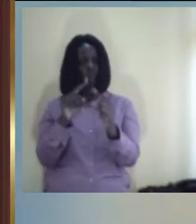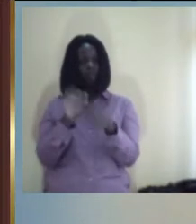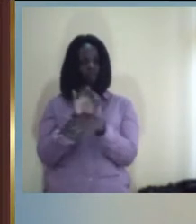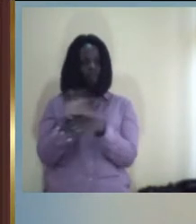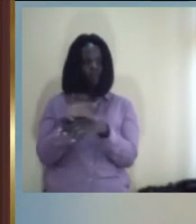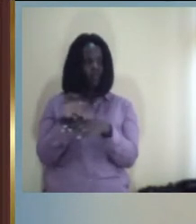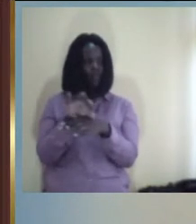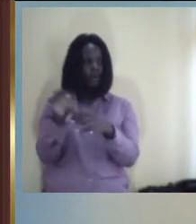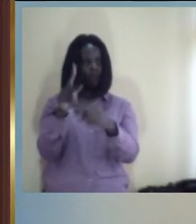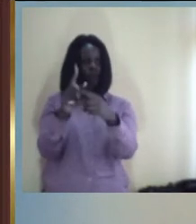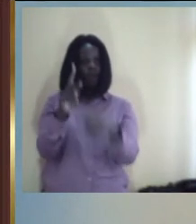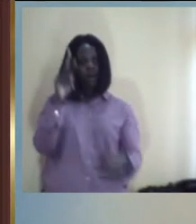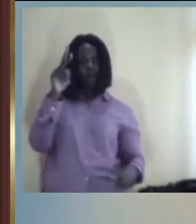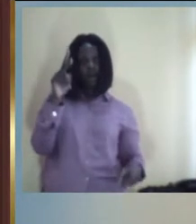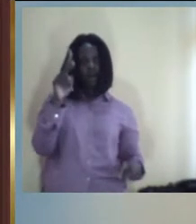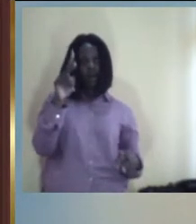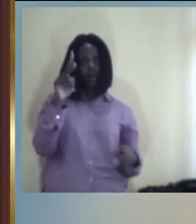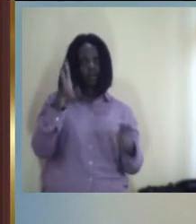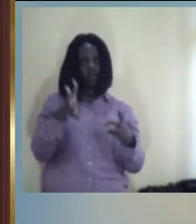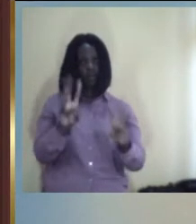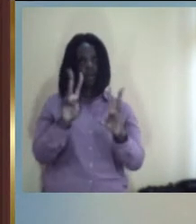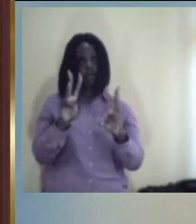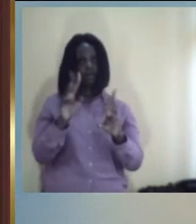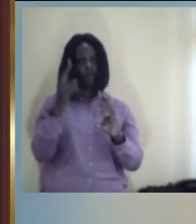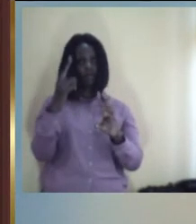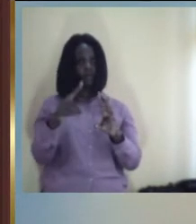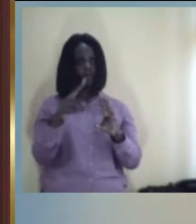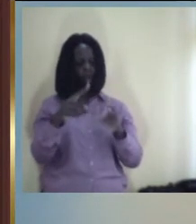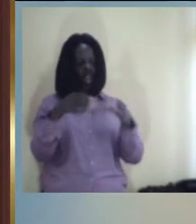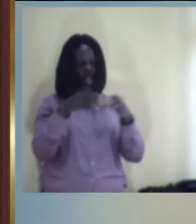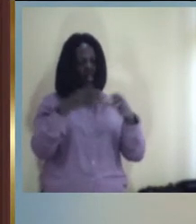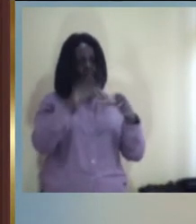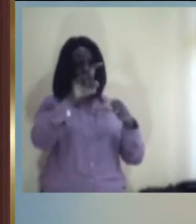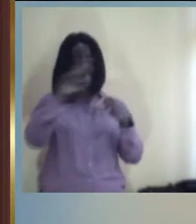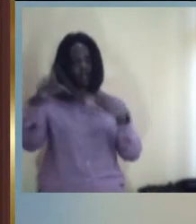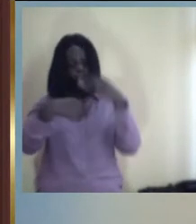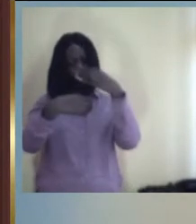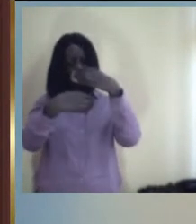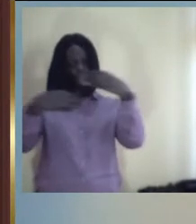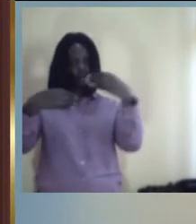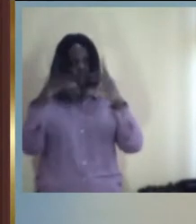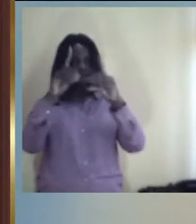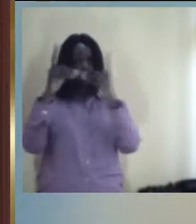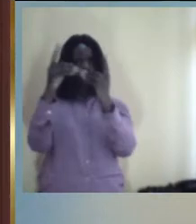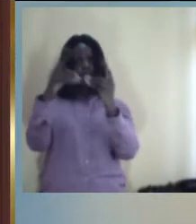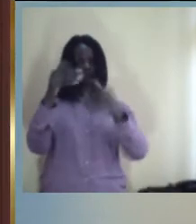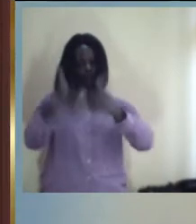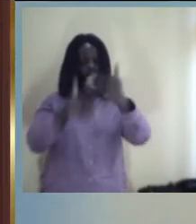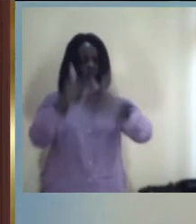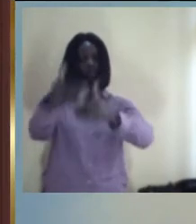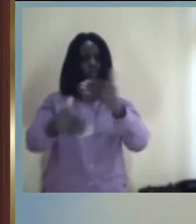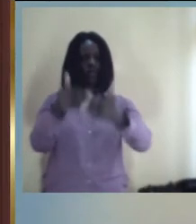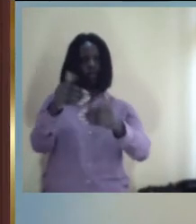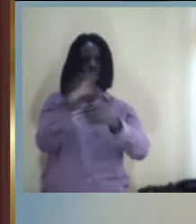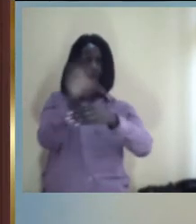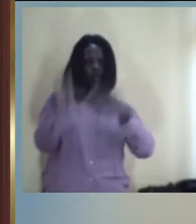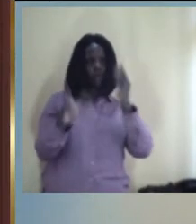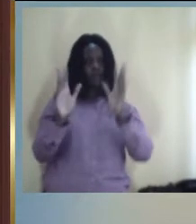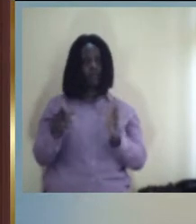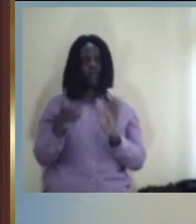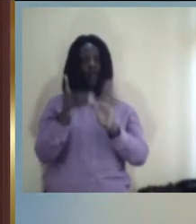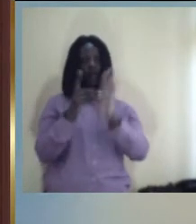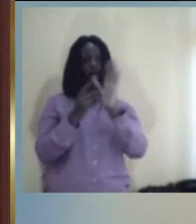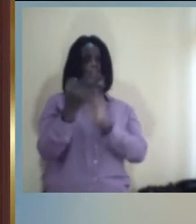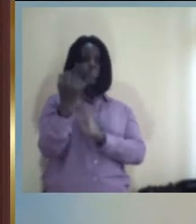of finalizing the rationalization of entities, and this process was eventually concluded on the 31st of